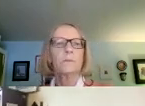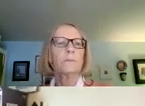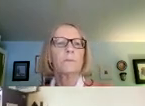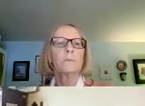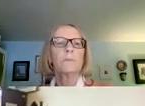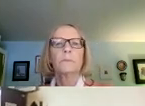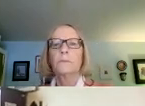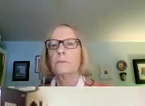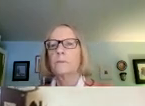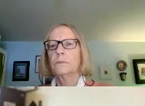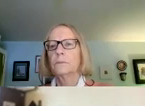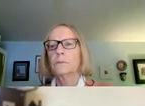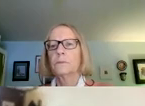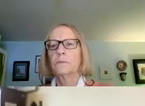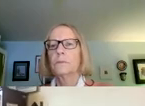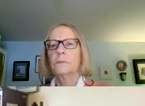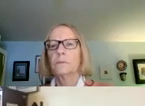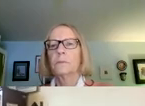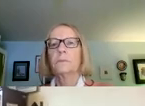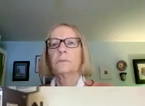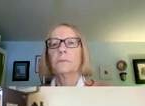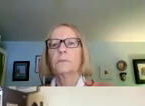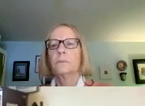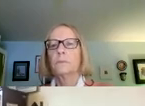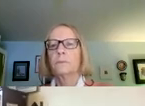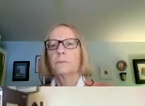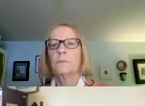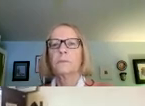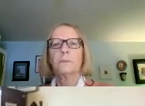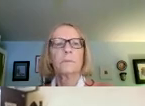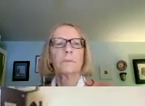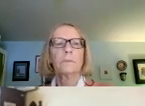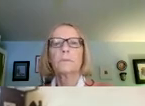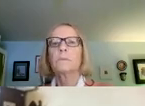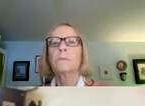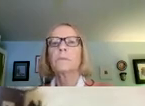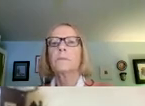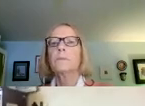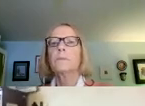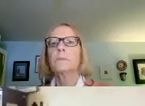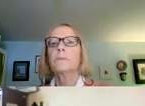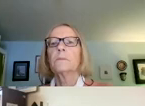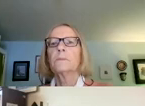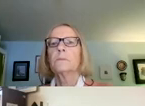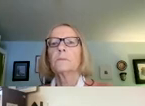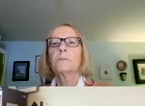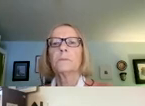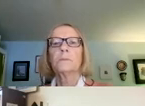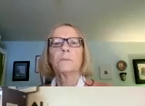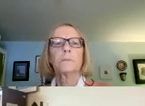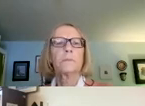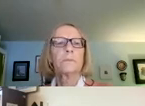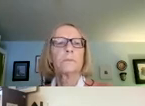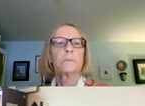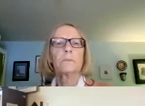how we will be treated. So to say that you no longer have the right to make decision A, B, or C is a big deal. So we need to be